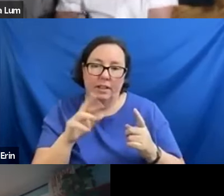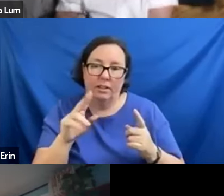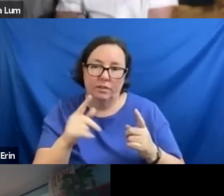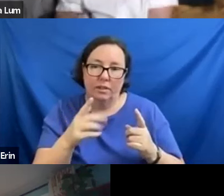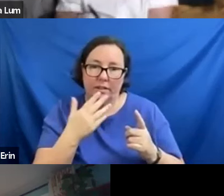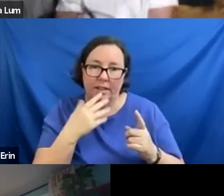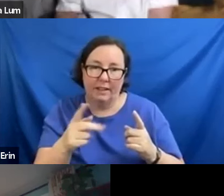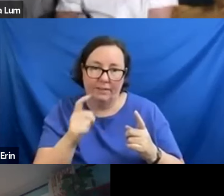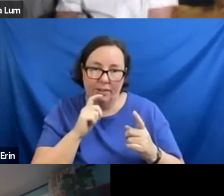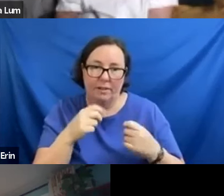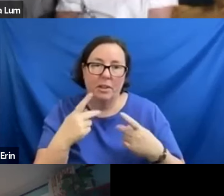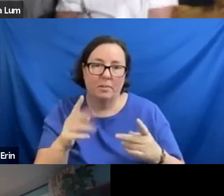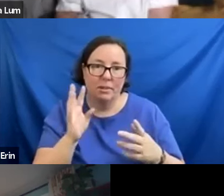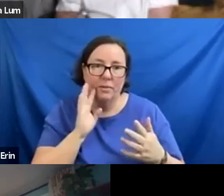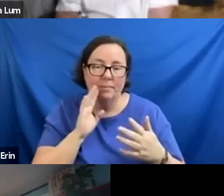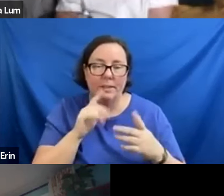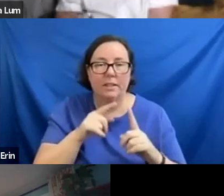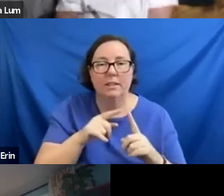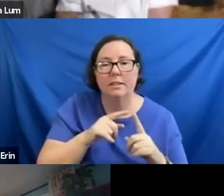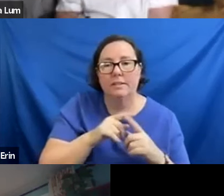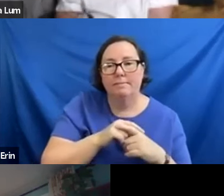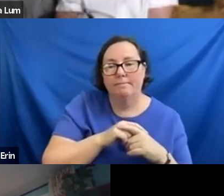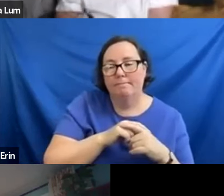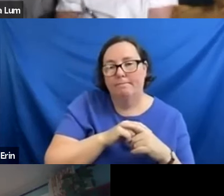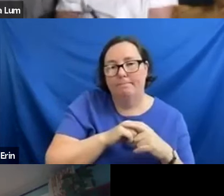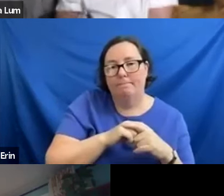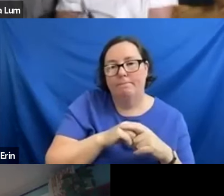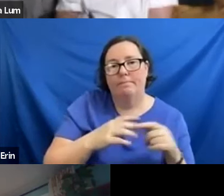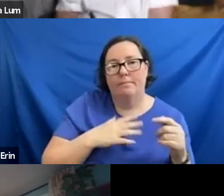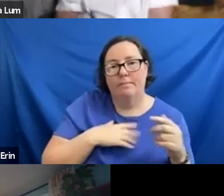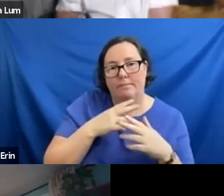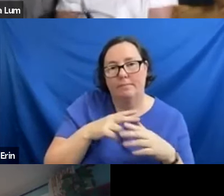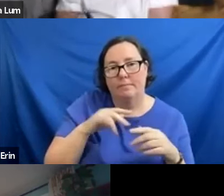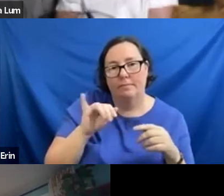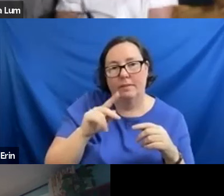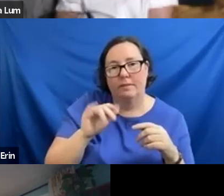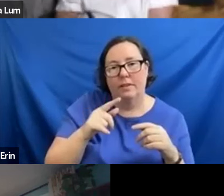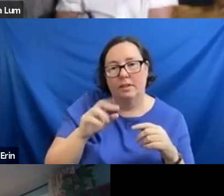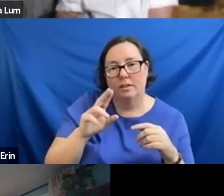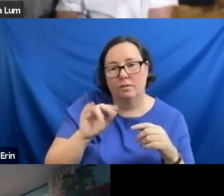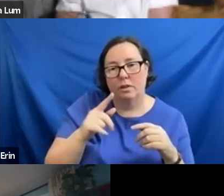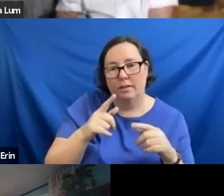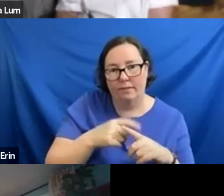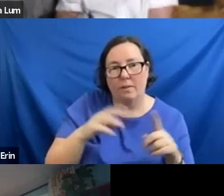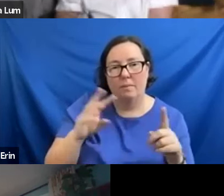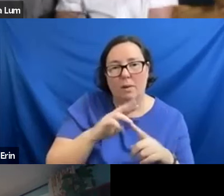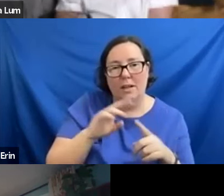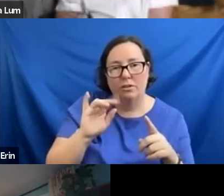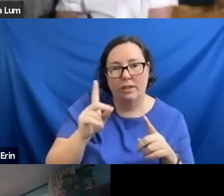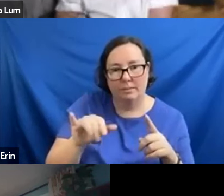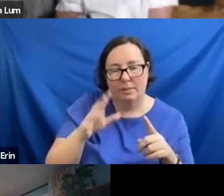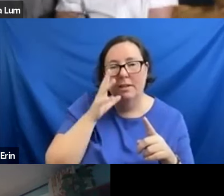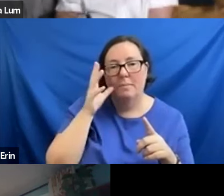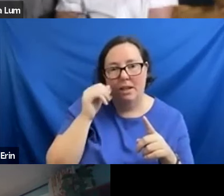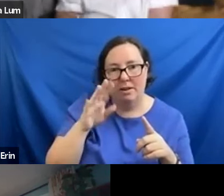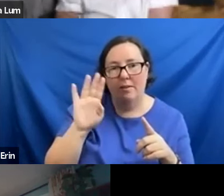giving me the chance to speak again. My name is Yufeng Rong. I'm from West Roxbury. I'm a parent of Boston